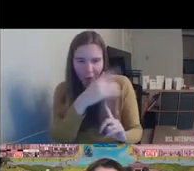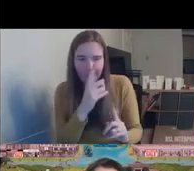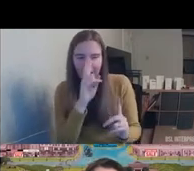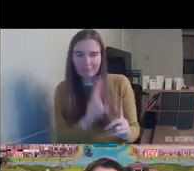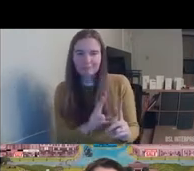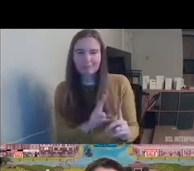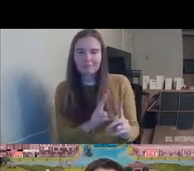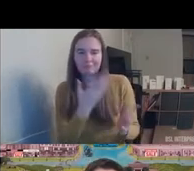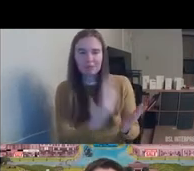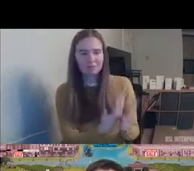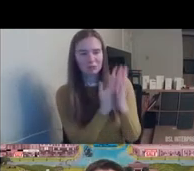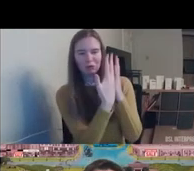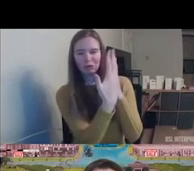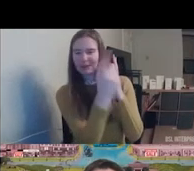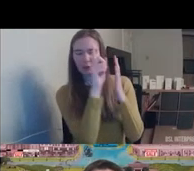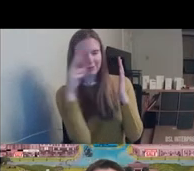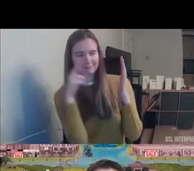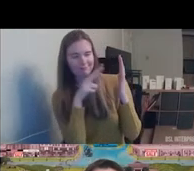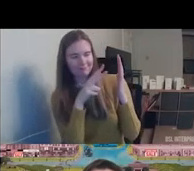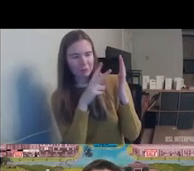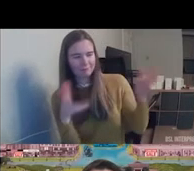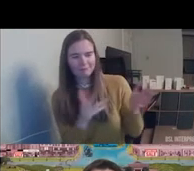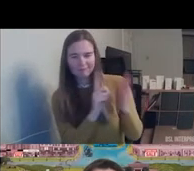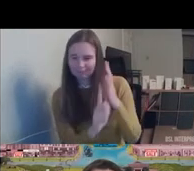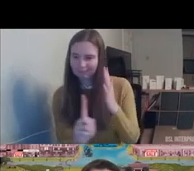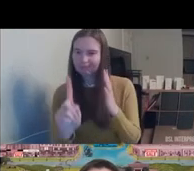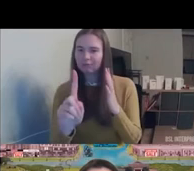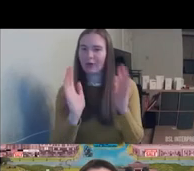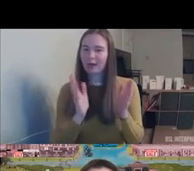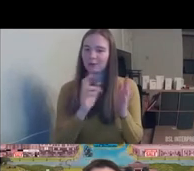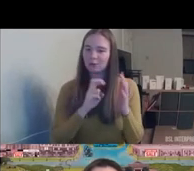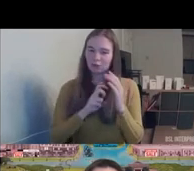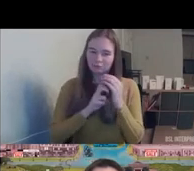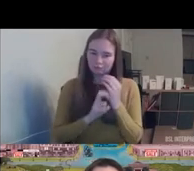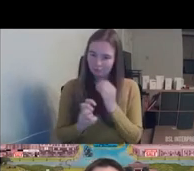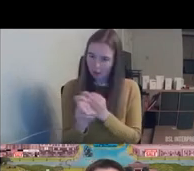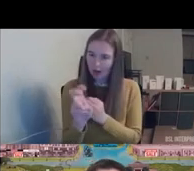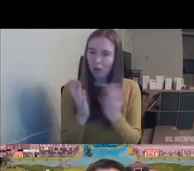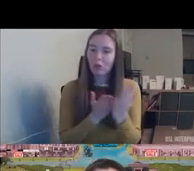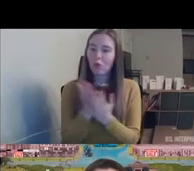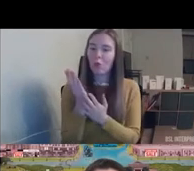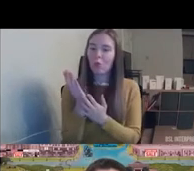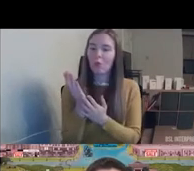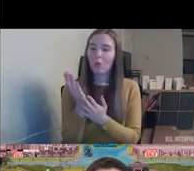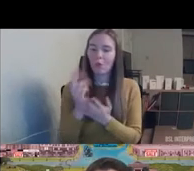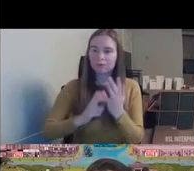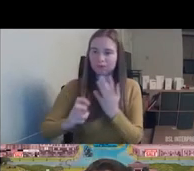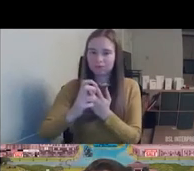ushered on into the next room and you have to continue your journey through the entire pavilion until you find yourself back inside the Garden of Delights.